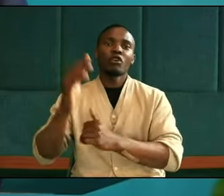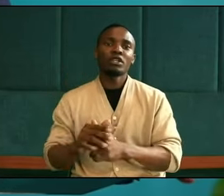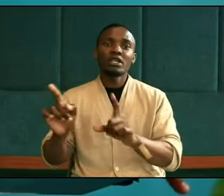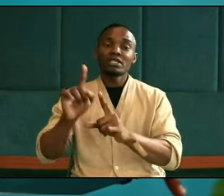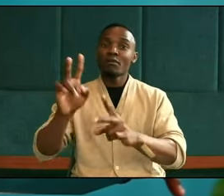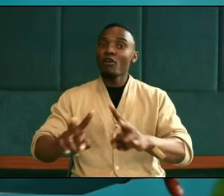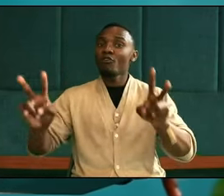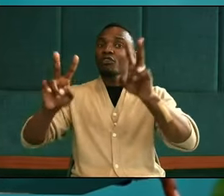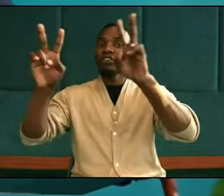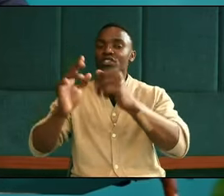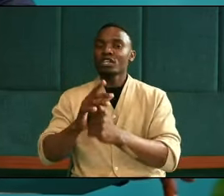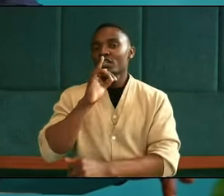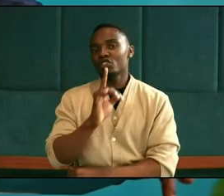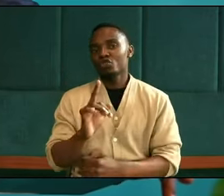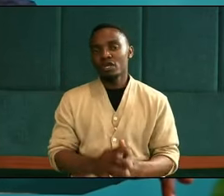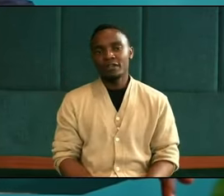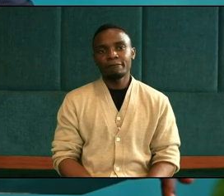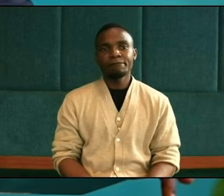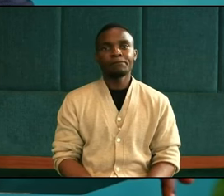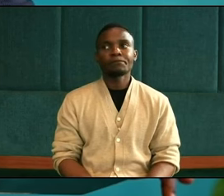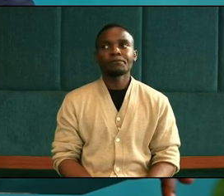victory is assured for such people.